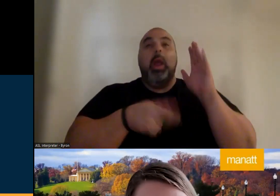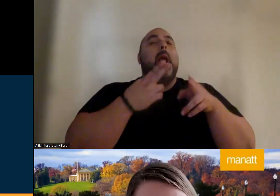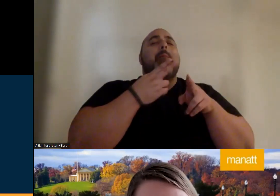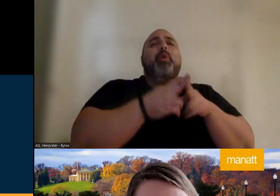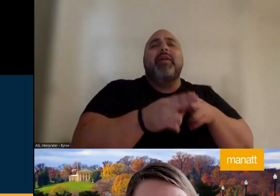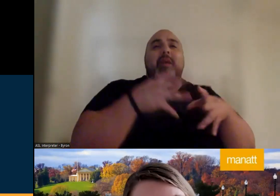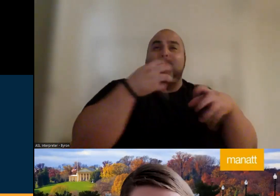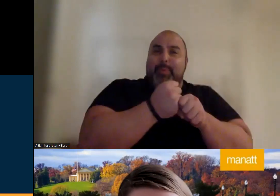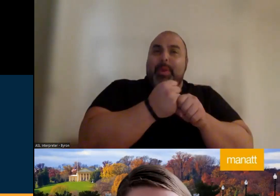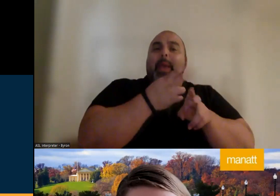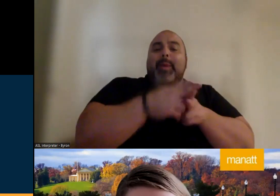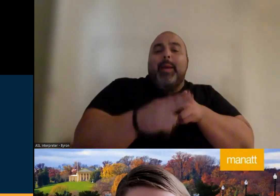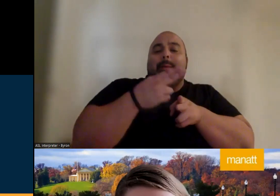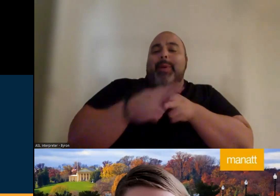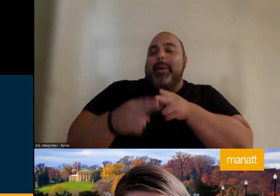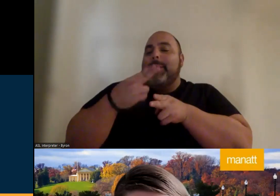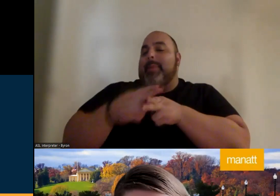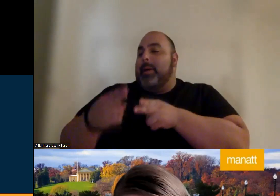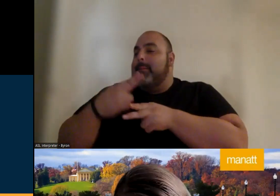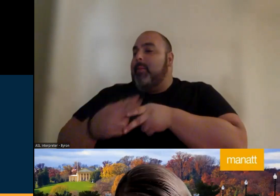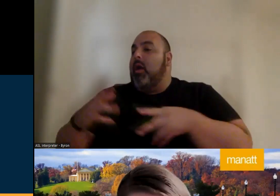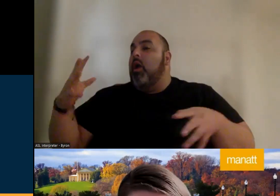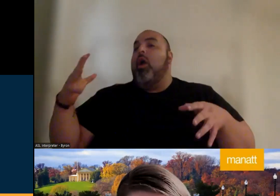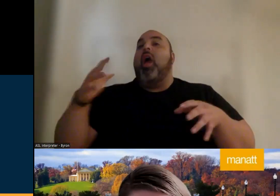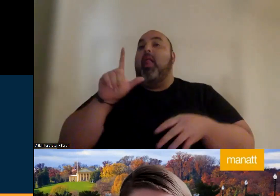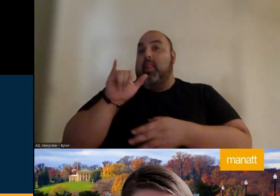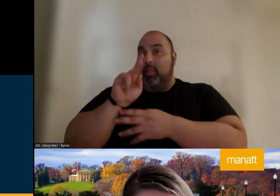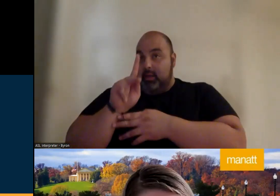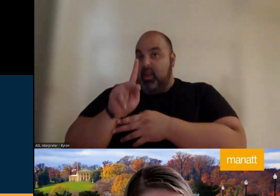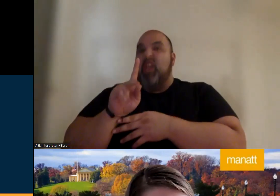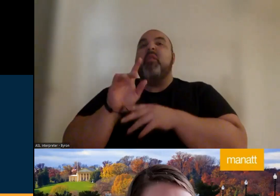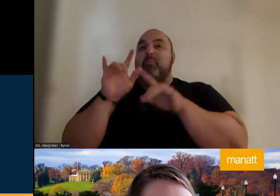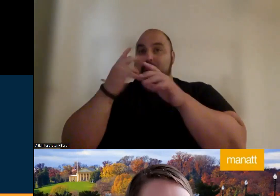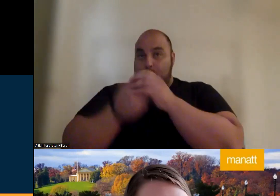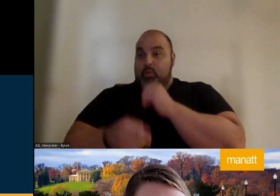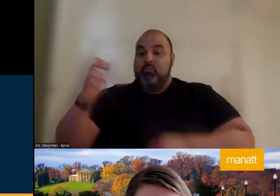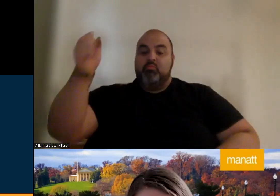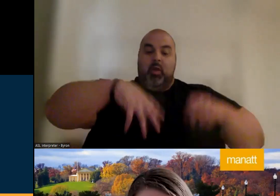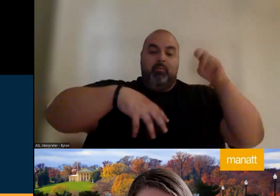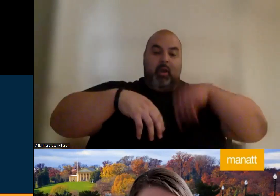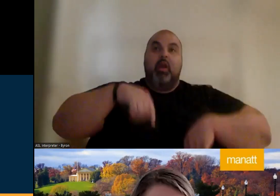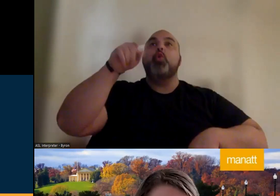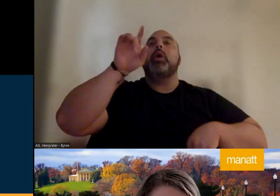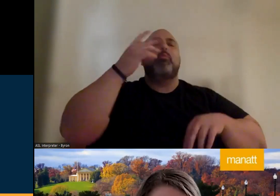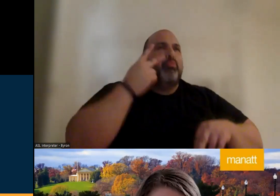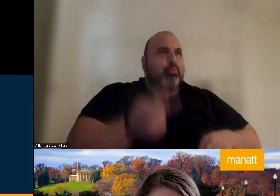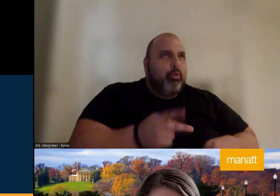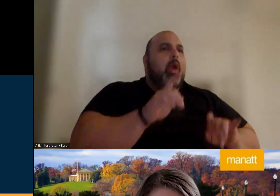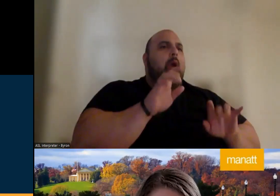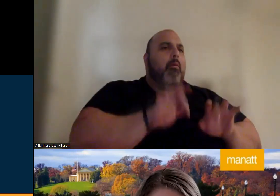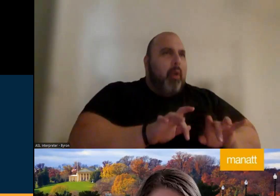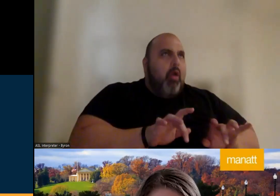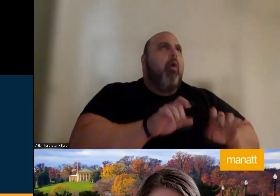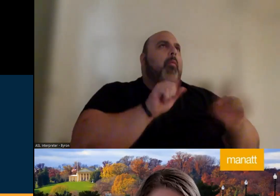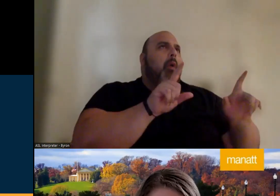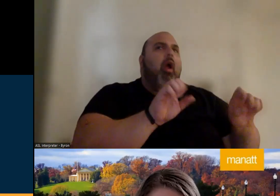article and a link to click through and actually read the article itself. So with that, if you go to the